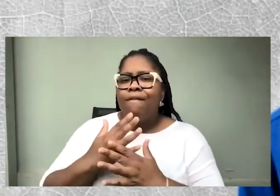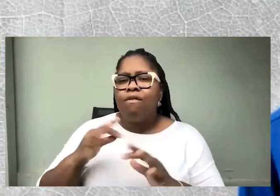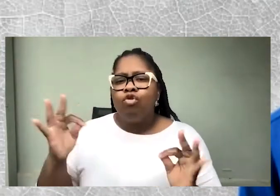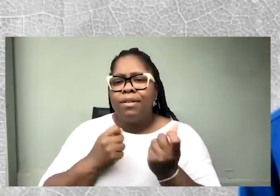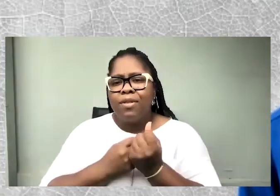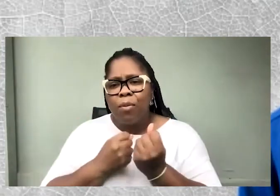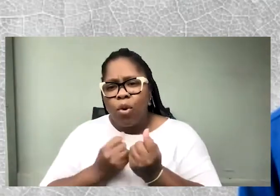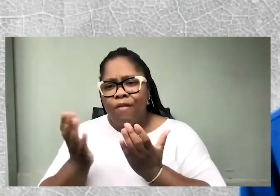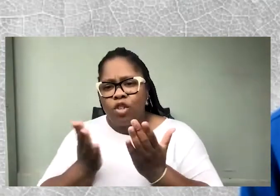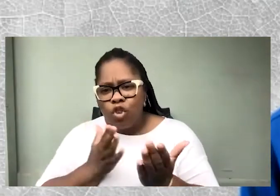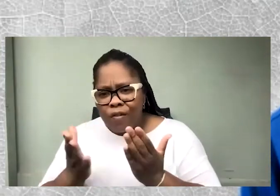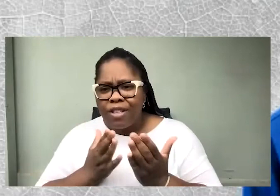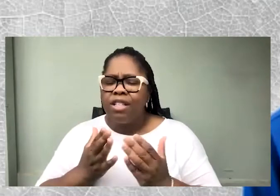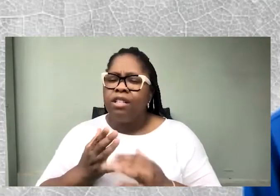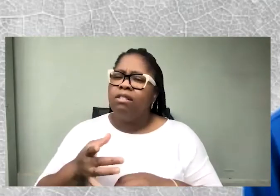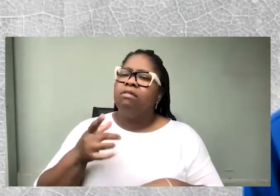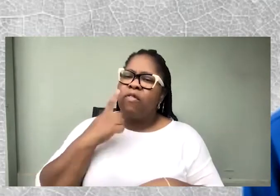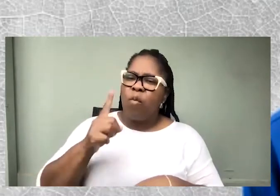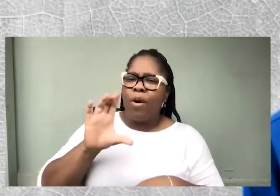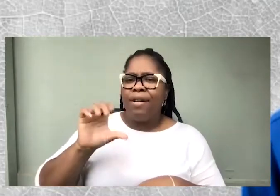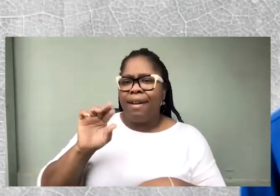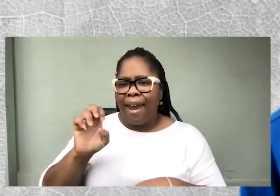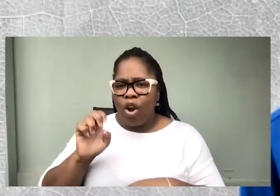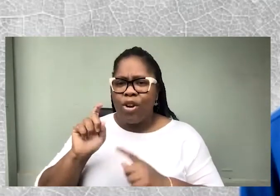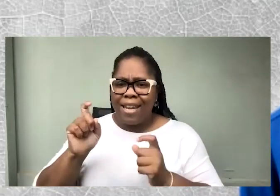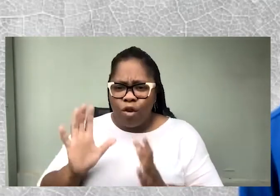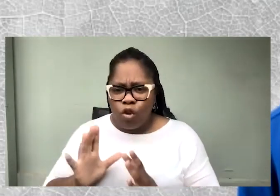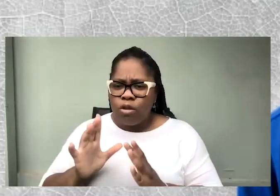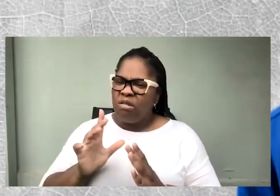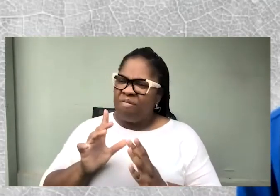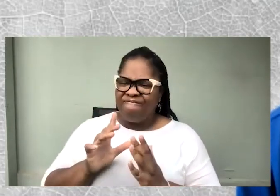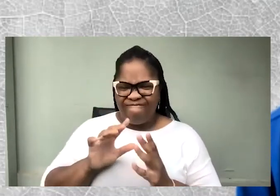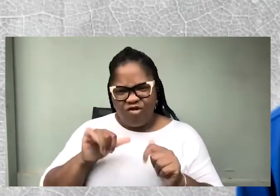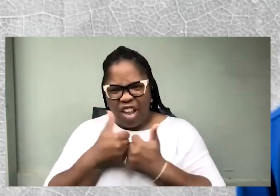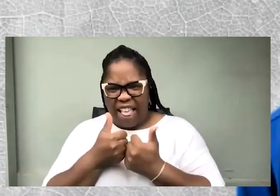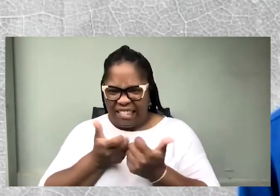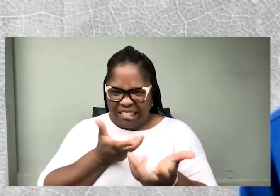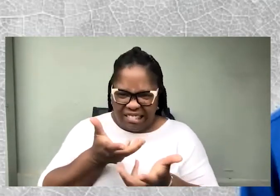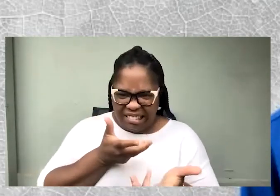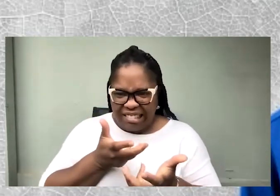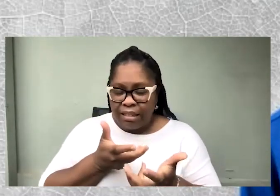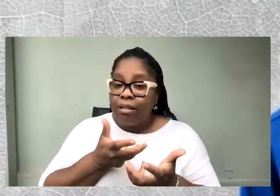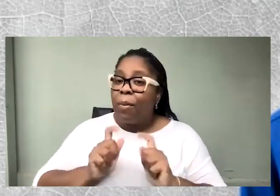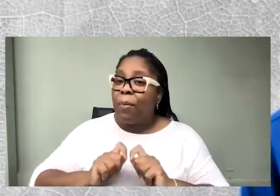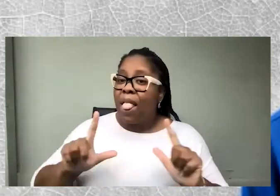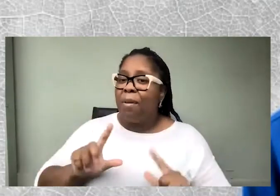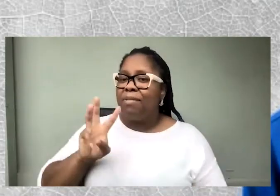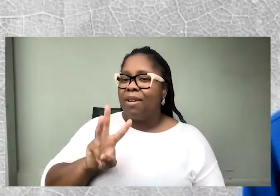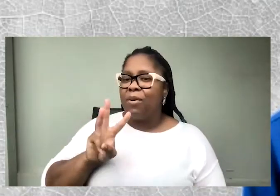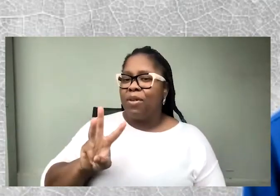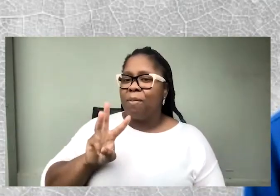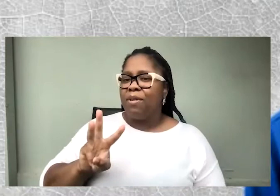to family caregivers addressing the challenges of caregiving. Please visit our website at